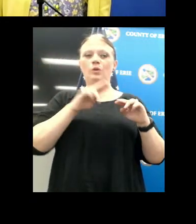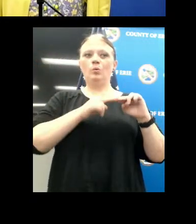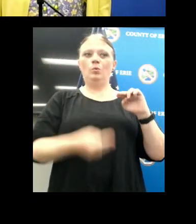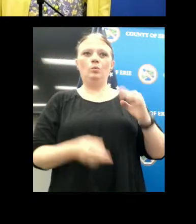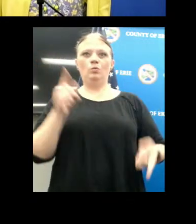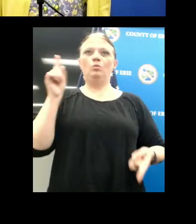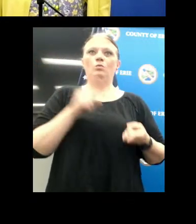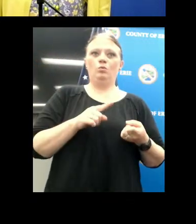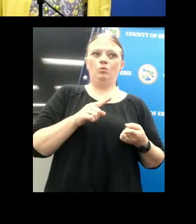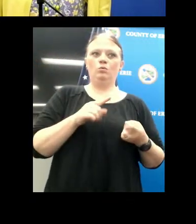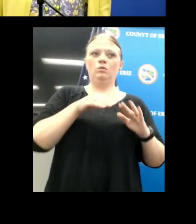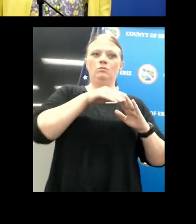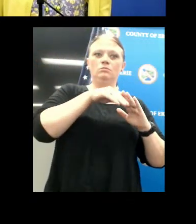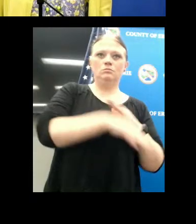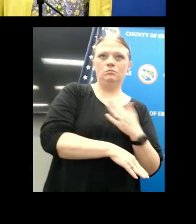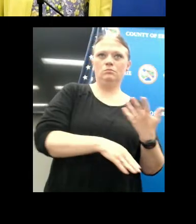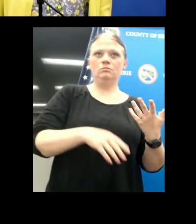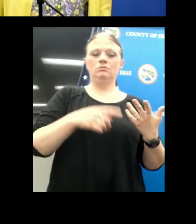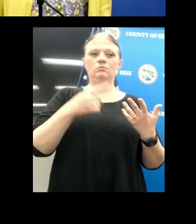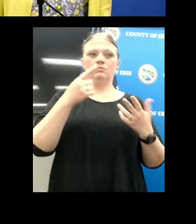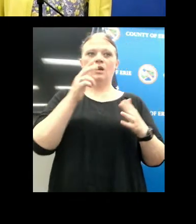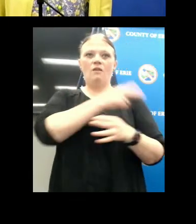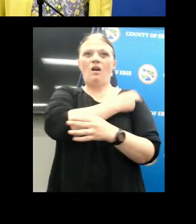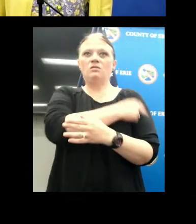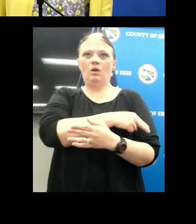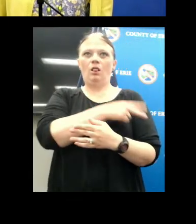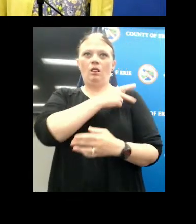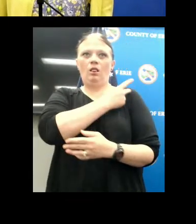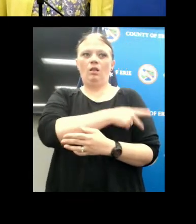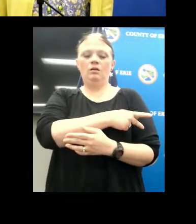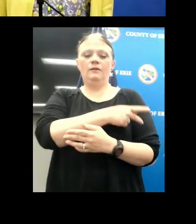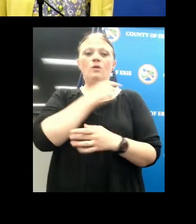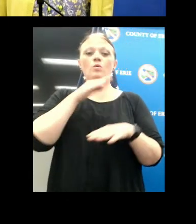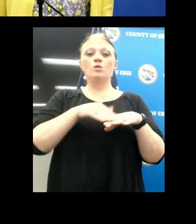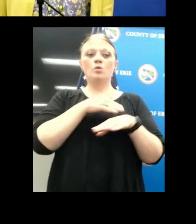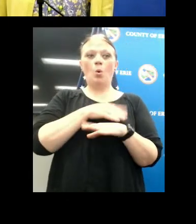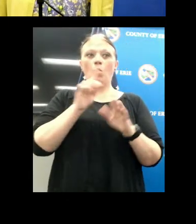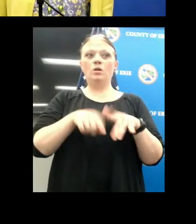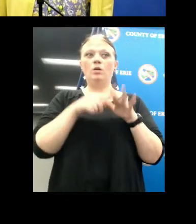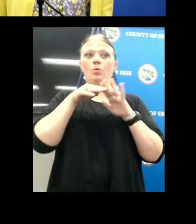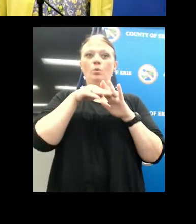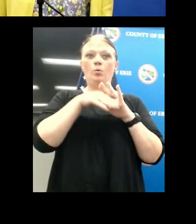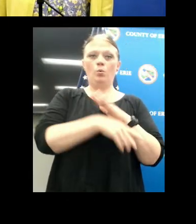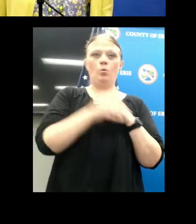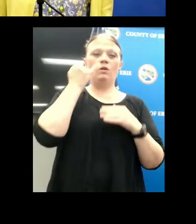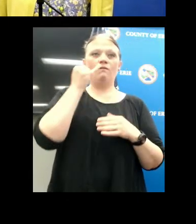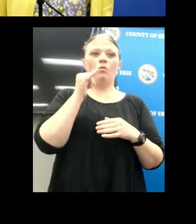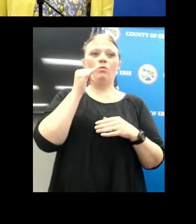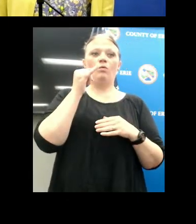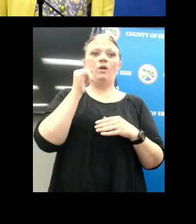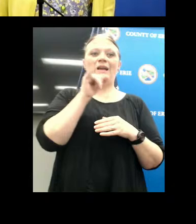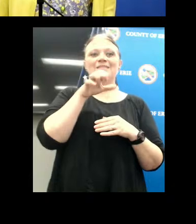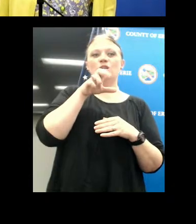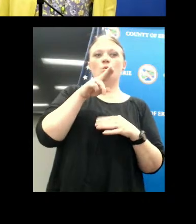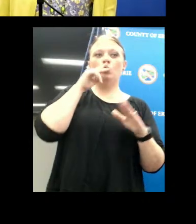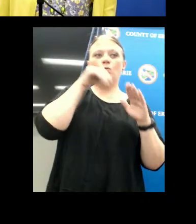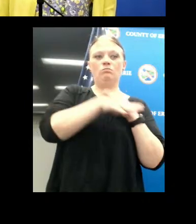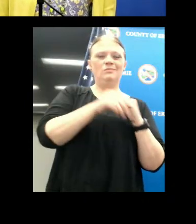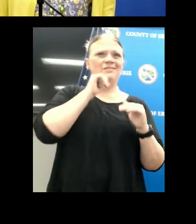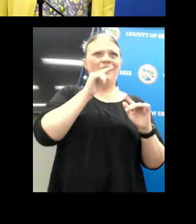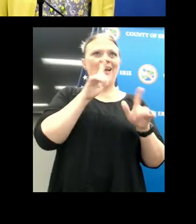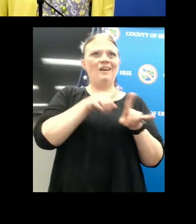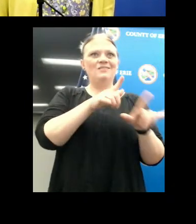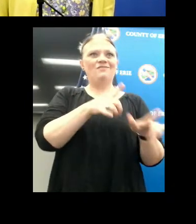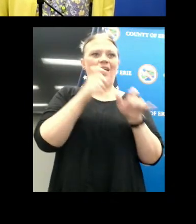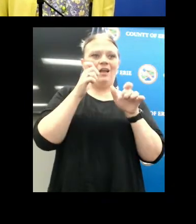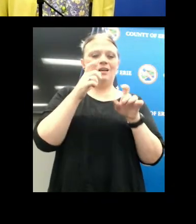of hospitalizations for COVID-19. We're also slowly trending down for ICU admissions, not as rapidly though.